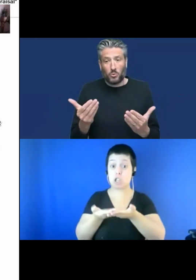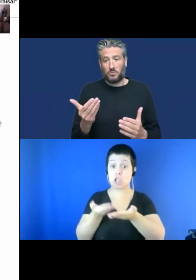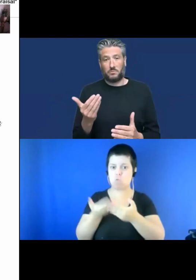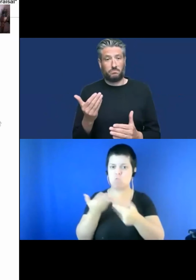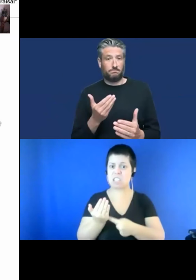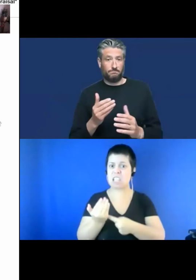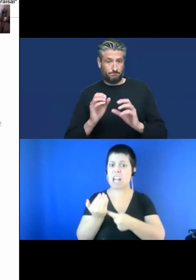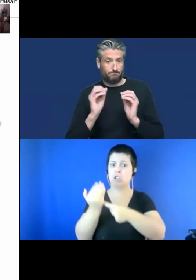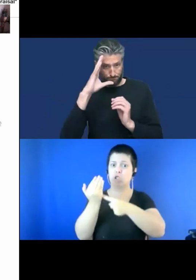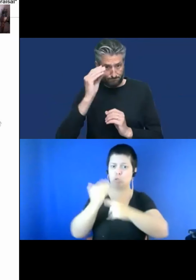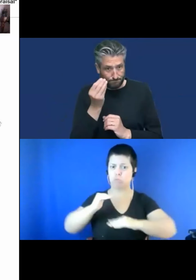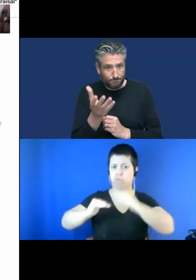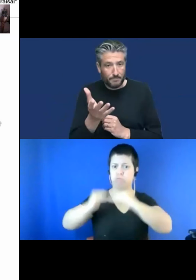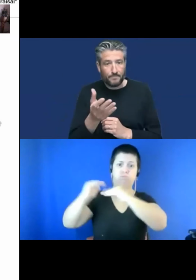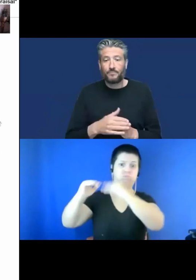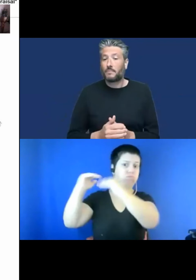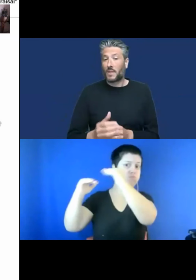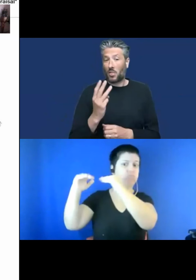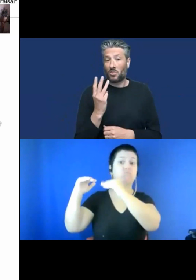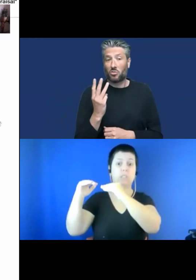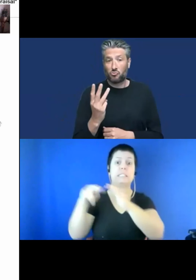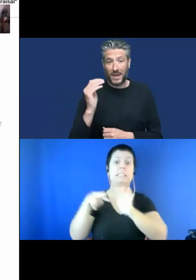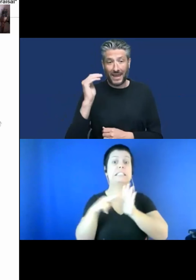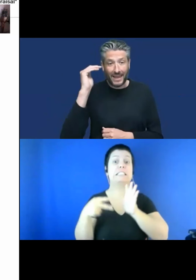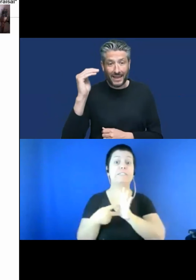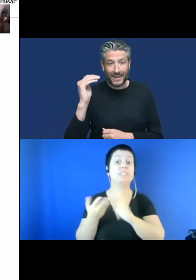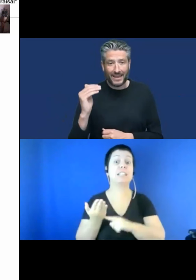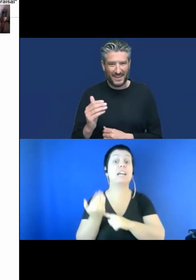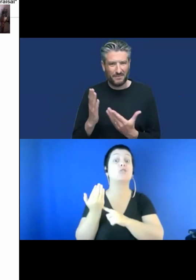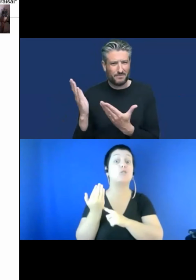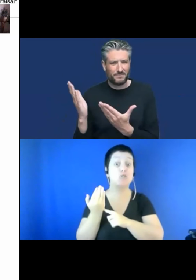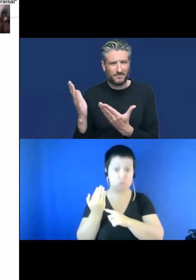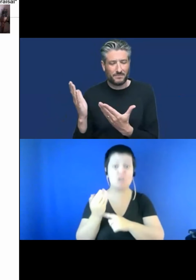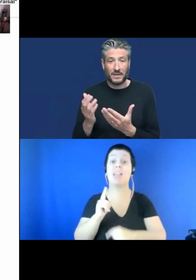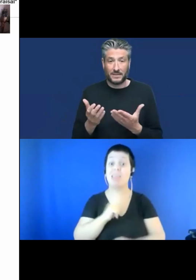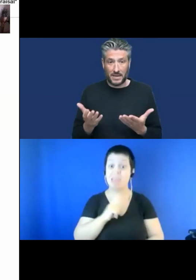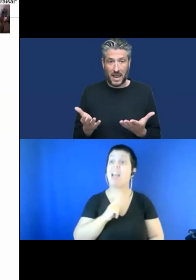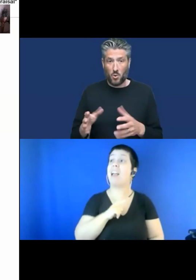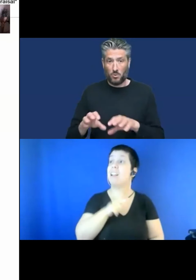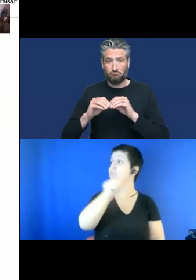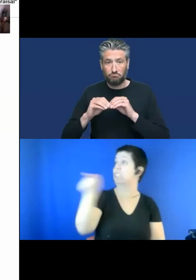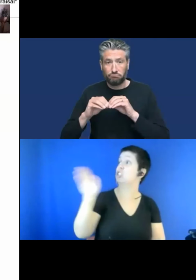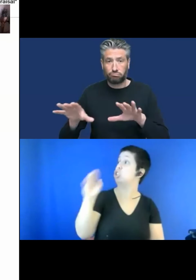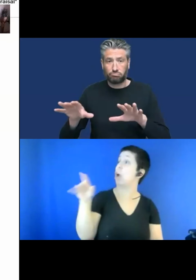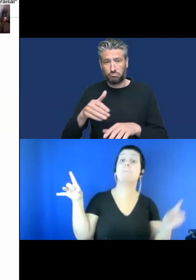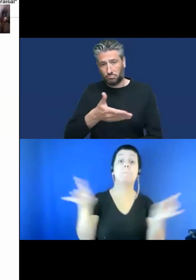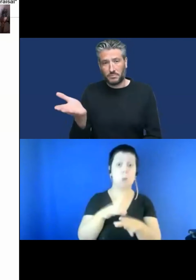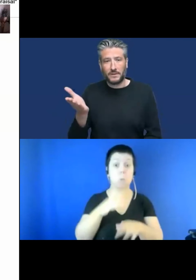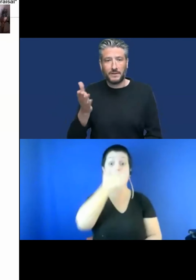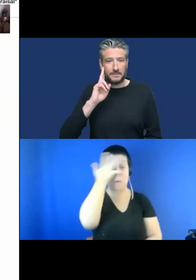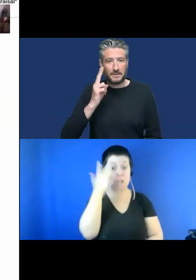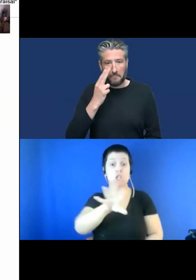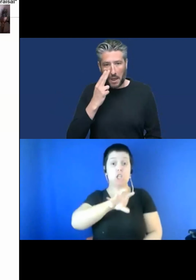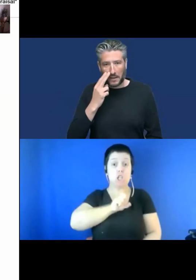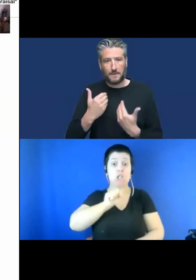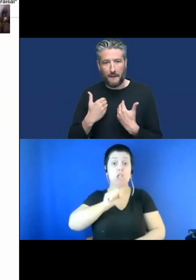technology readiness. This means that there is technology out there that is available to be accessed by users. However, the remainder of